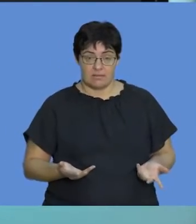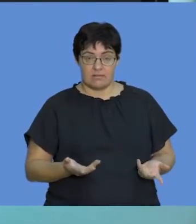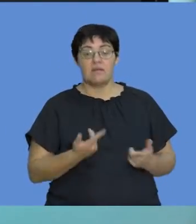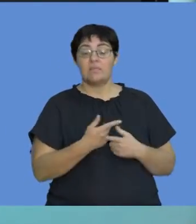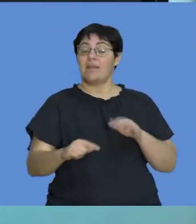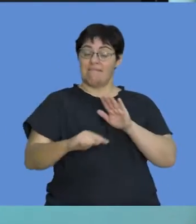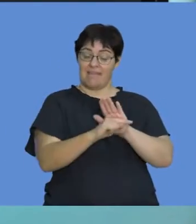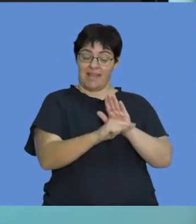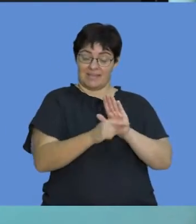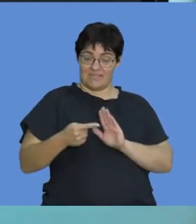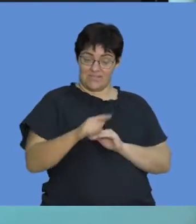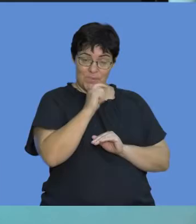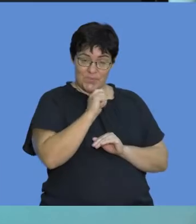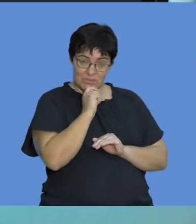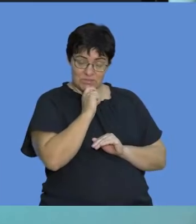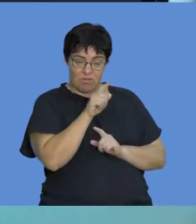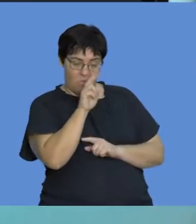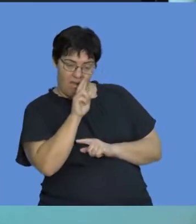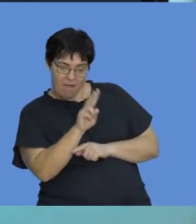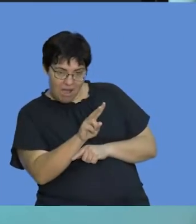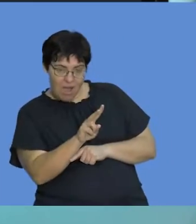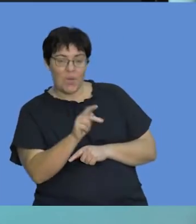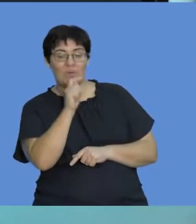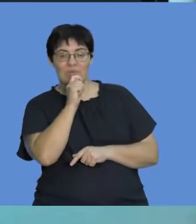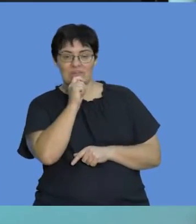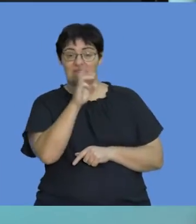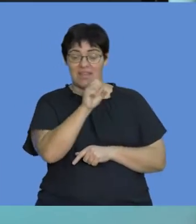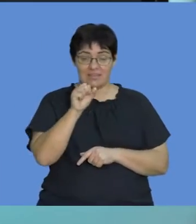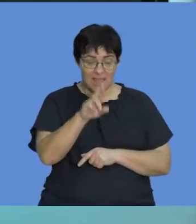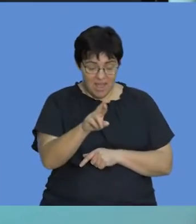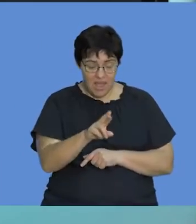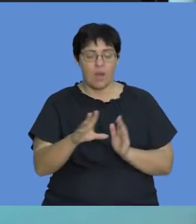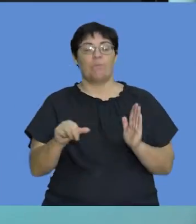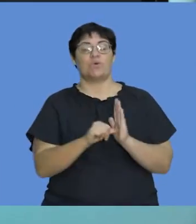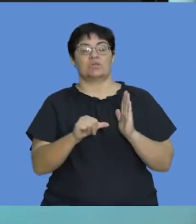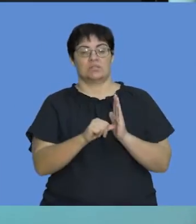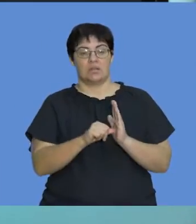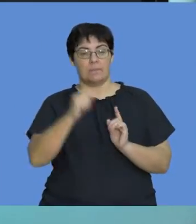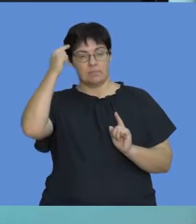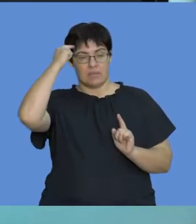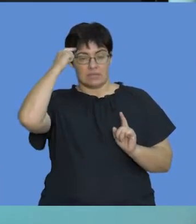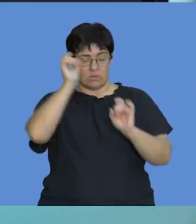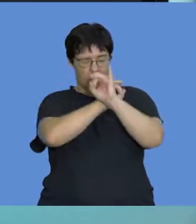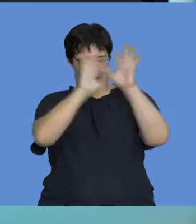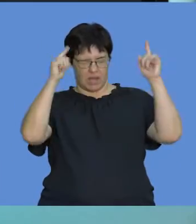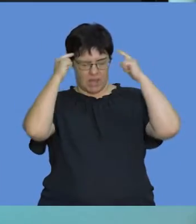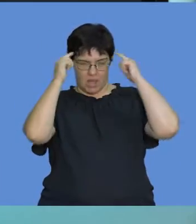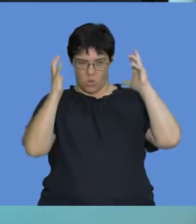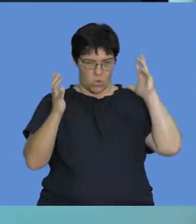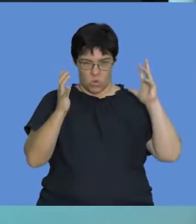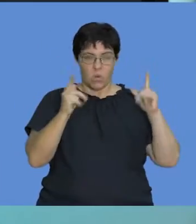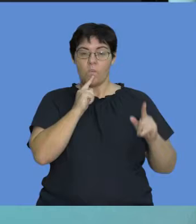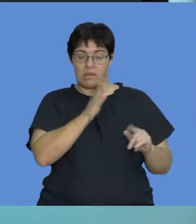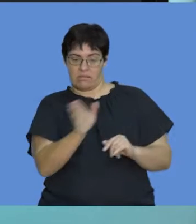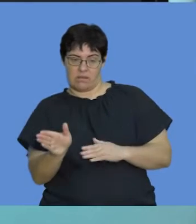our negatives, when we look at it, because we're dealing with vectors, becomes very important. So we've got to keep our head on straight when it comes